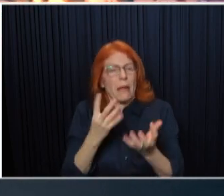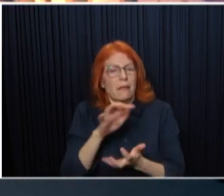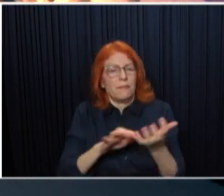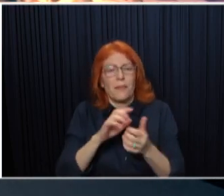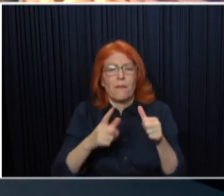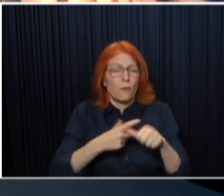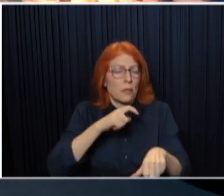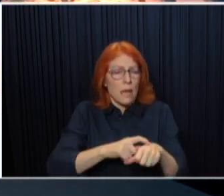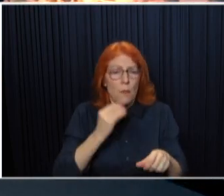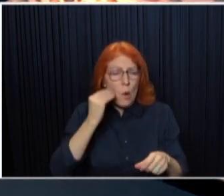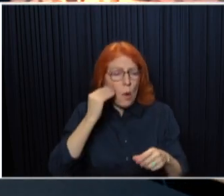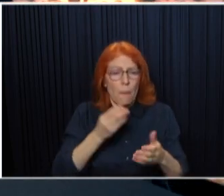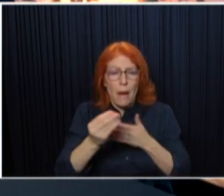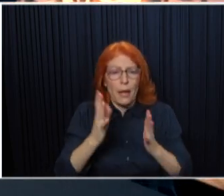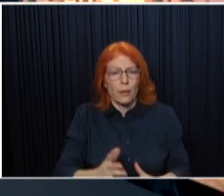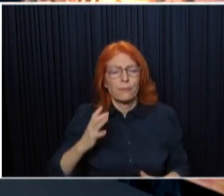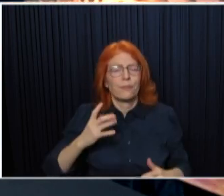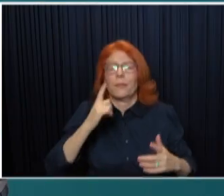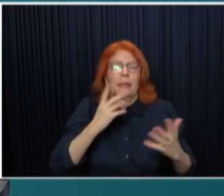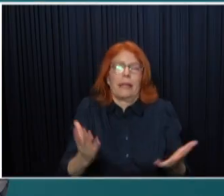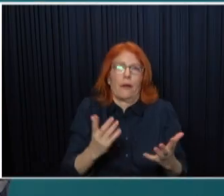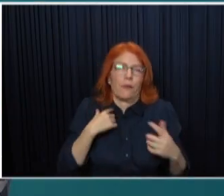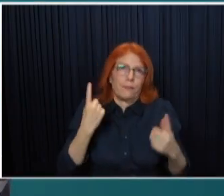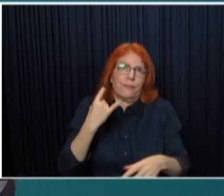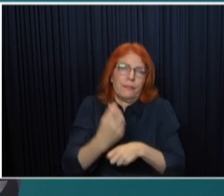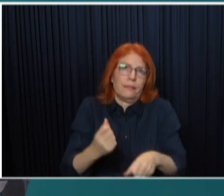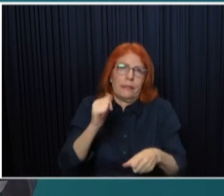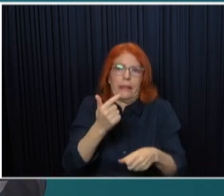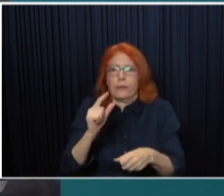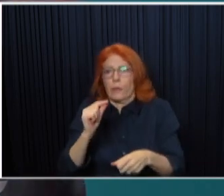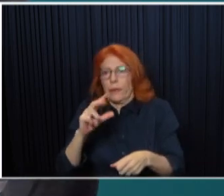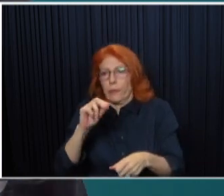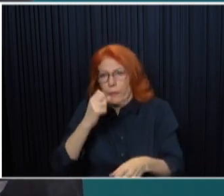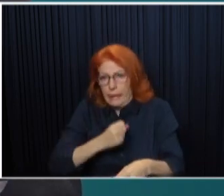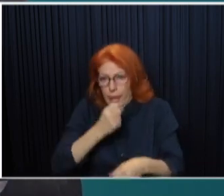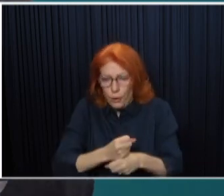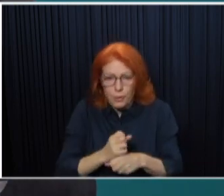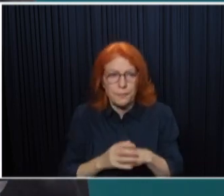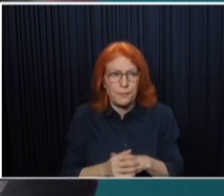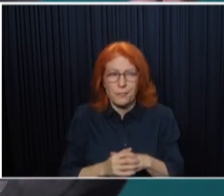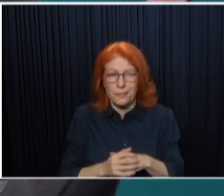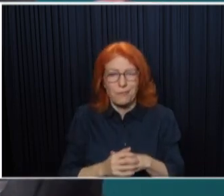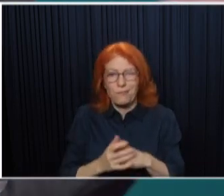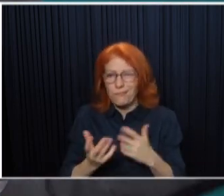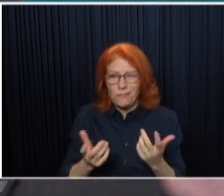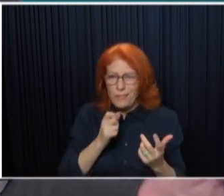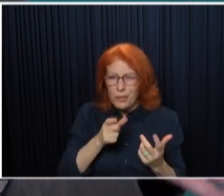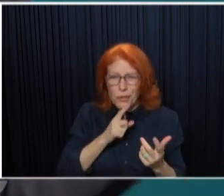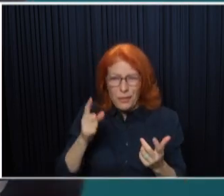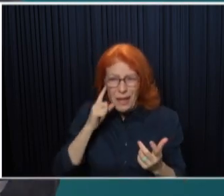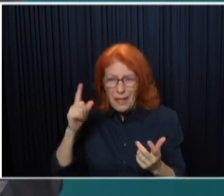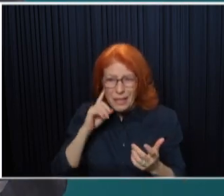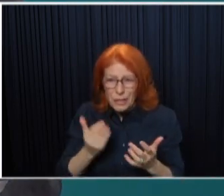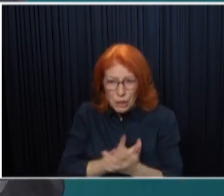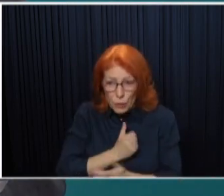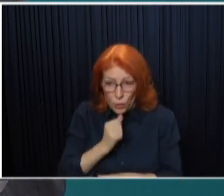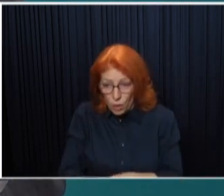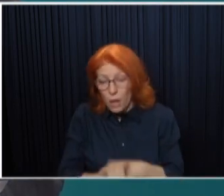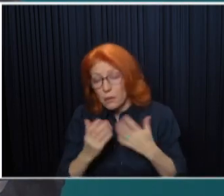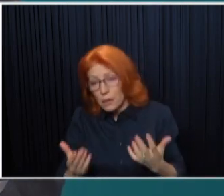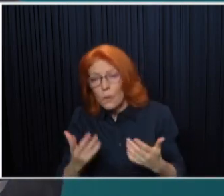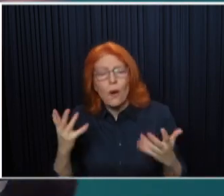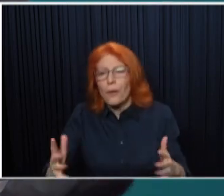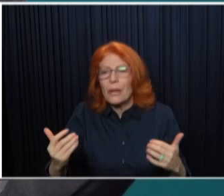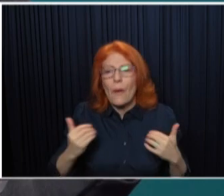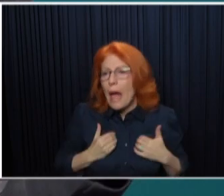home buyer programs, they've been around for decades. So I'm not sure if he thinks this is a new thing. We already